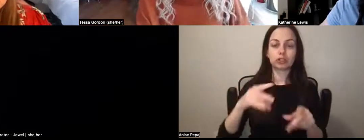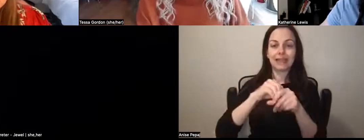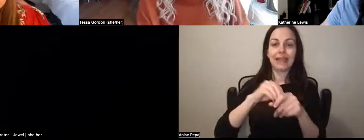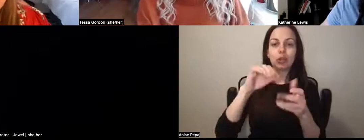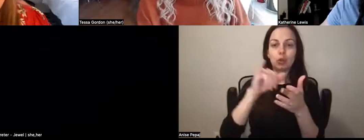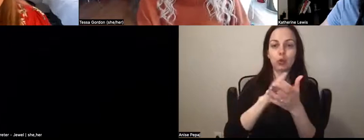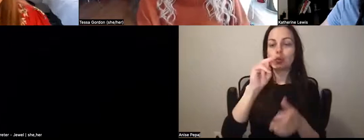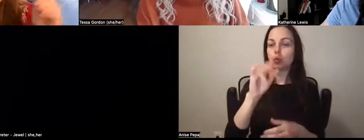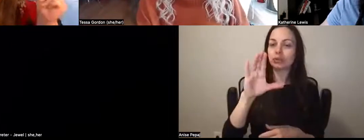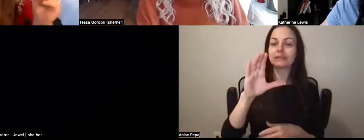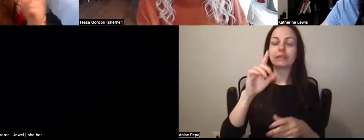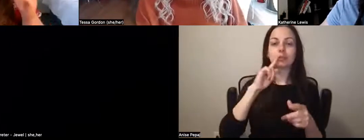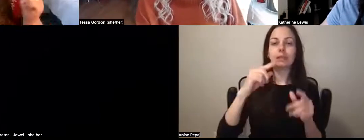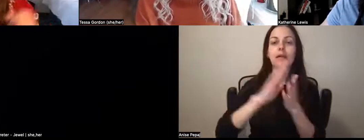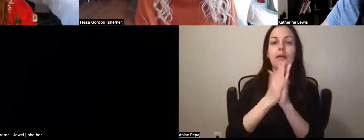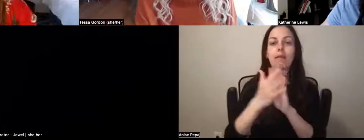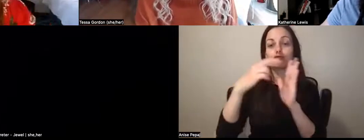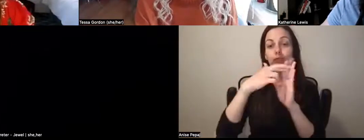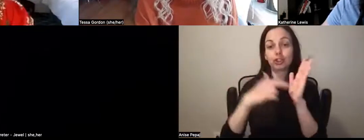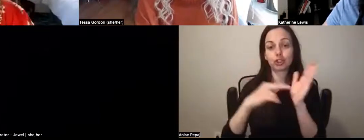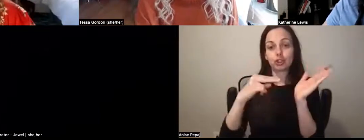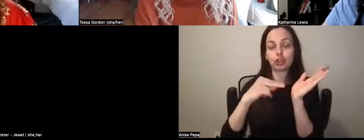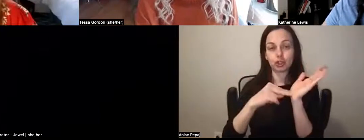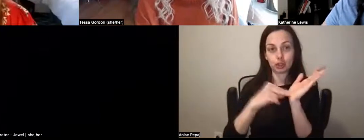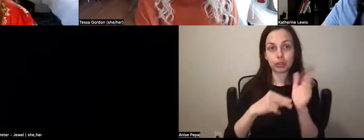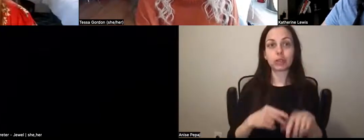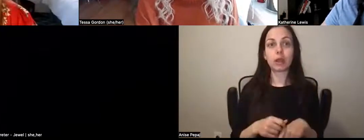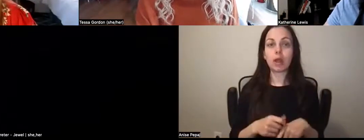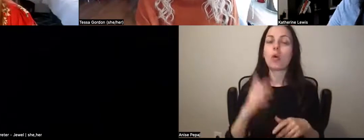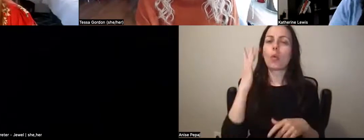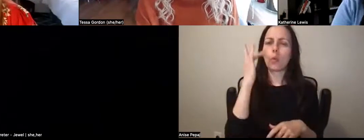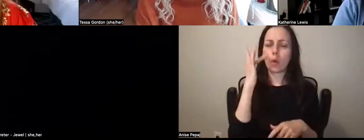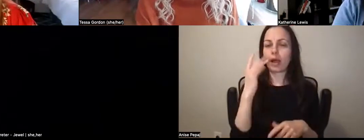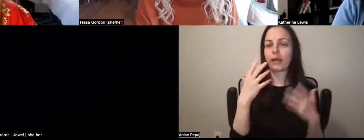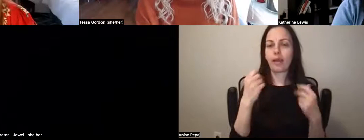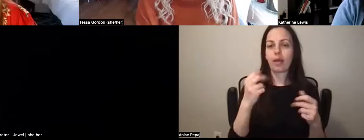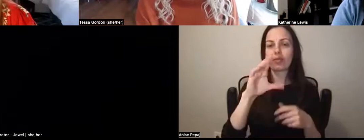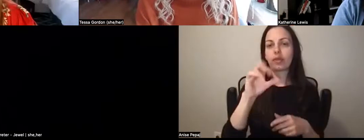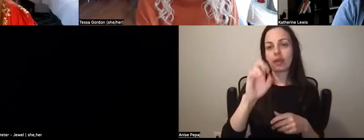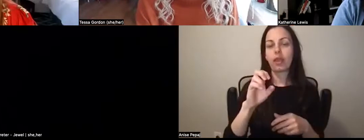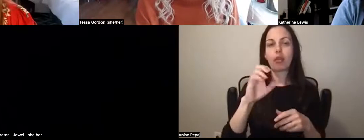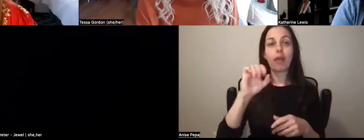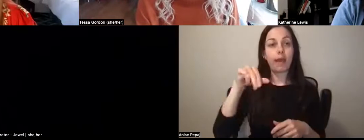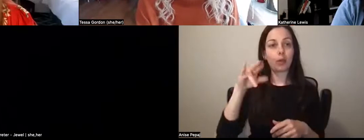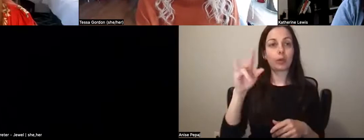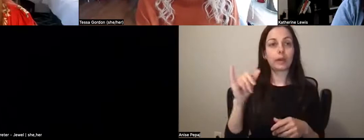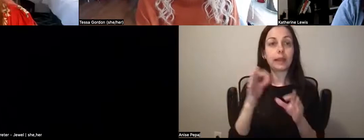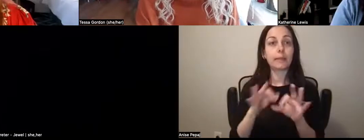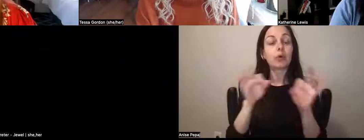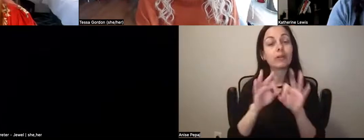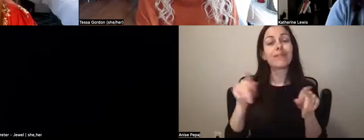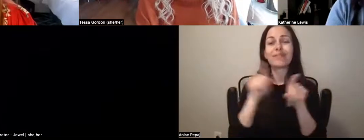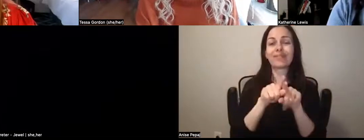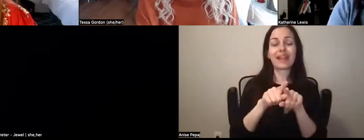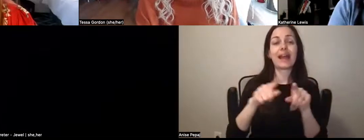City. Why is healthcare equity so important to me? Well, as a person with disability, I know firsthand, just like